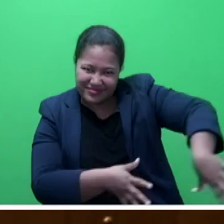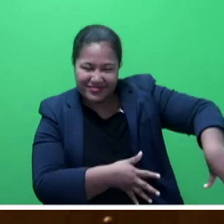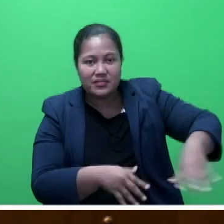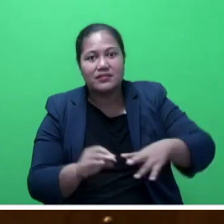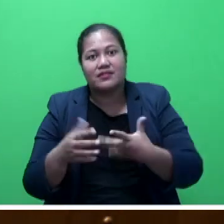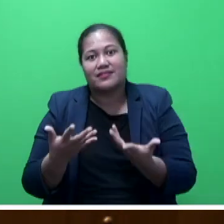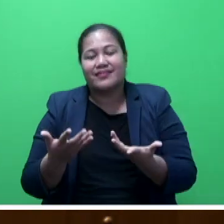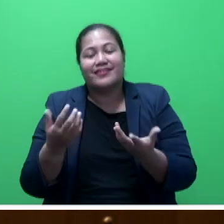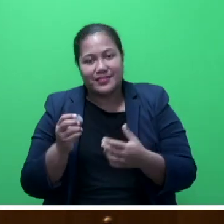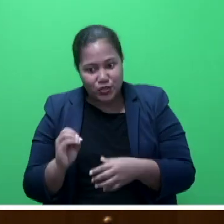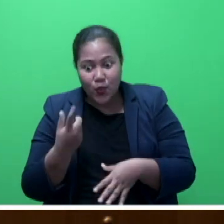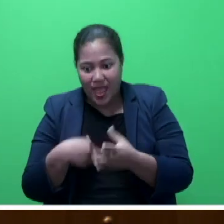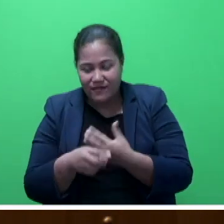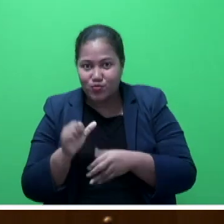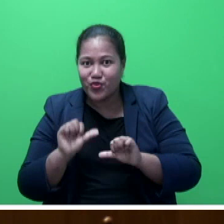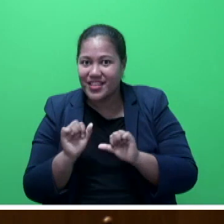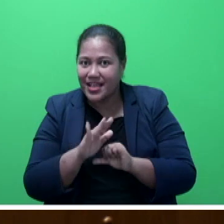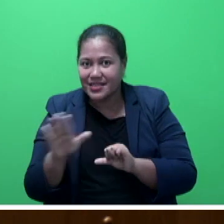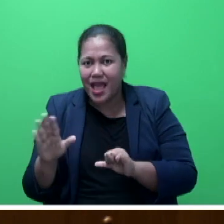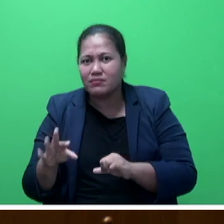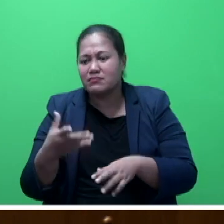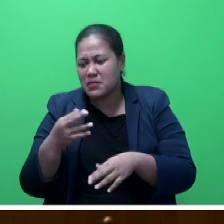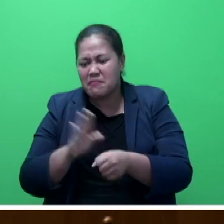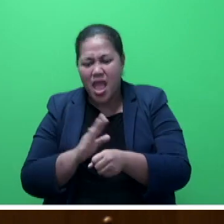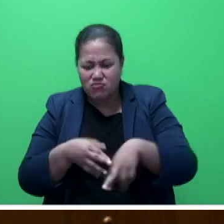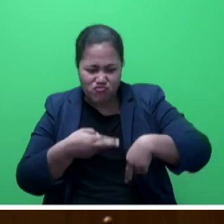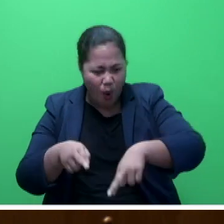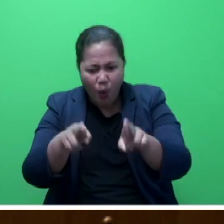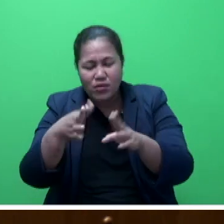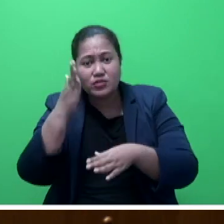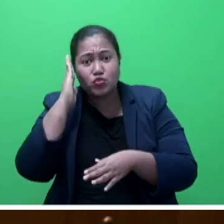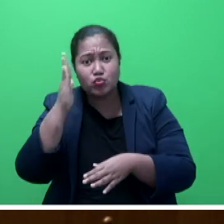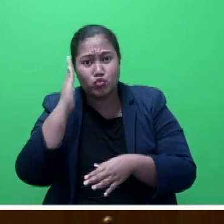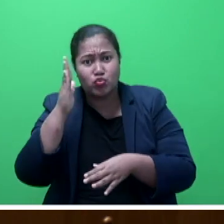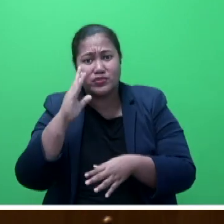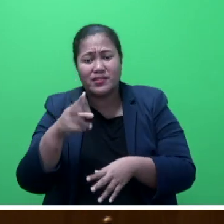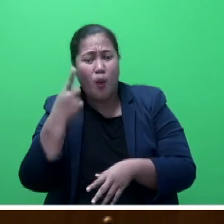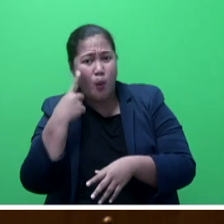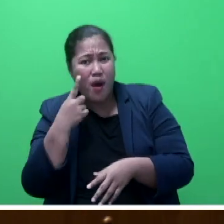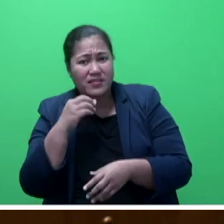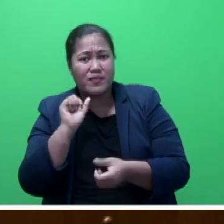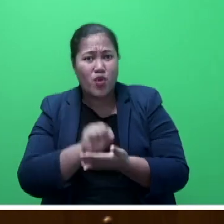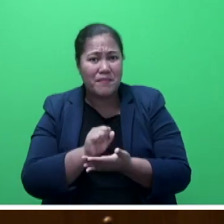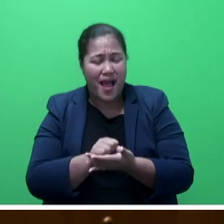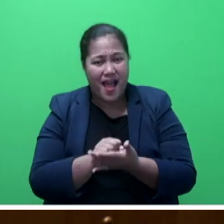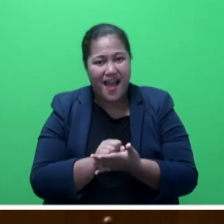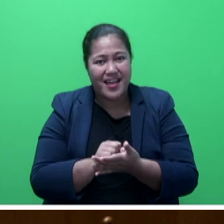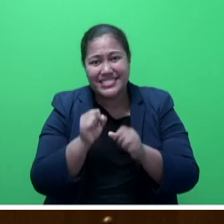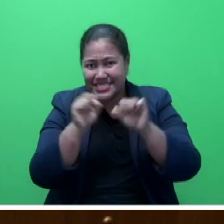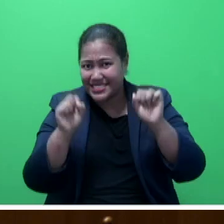rising seas, in schools and roads and homes and water systems that need to be strengthened.